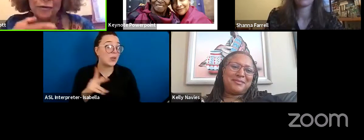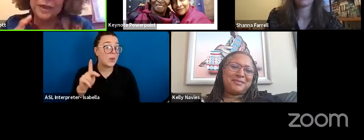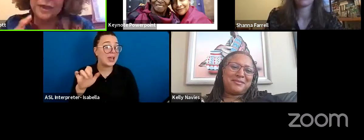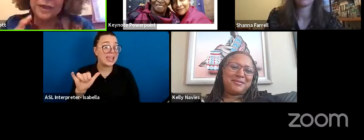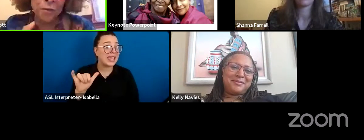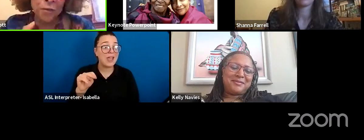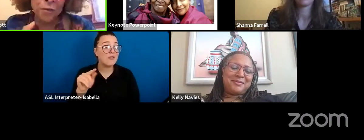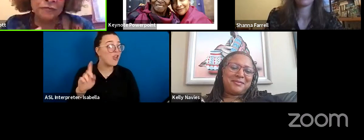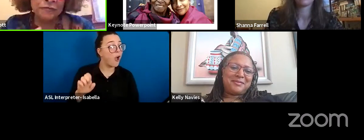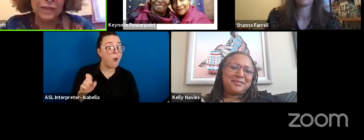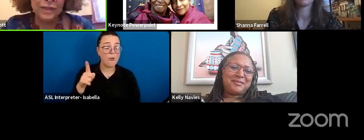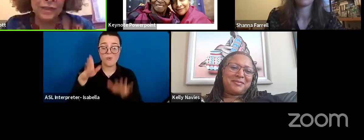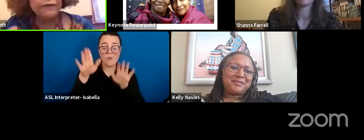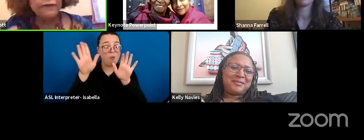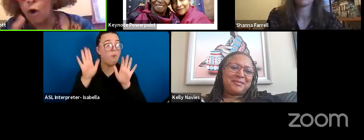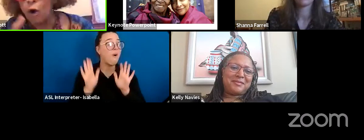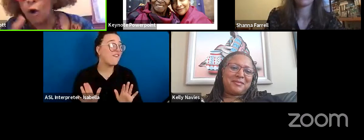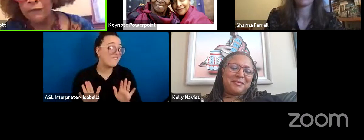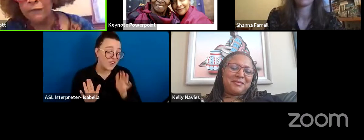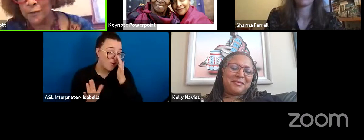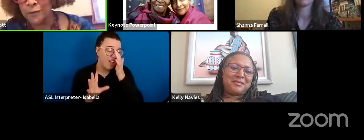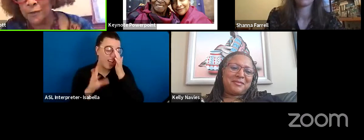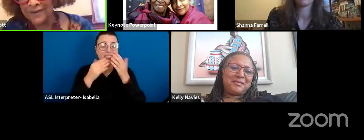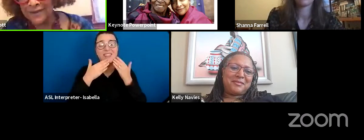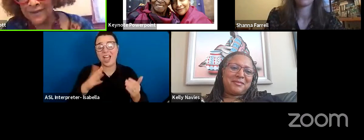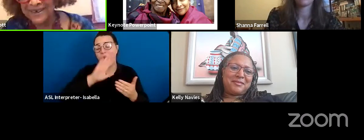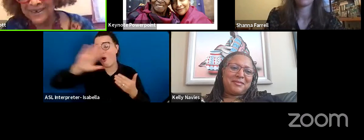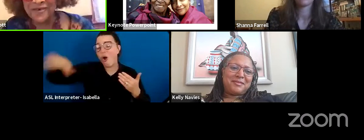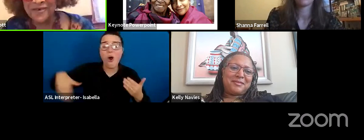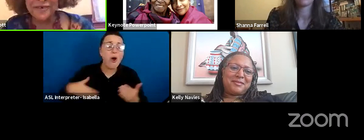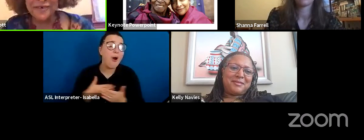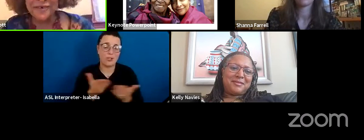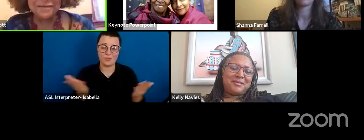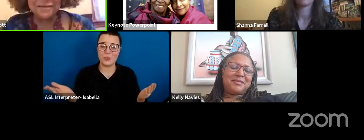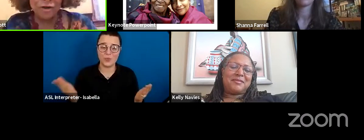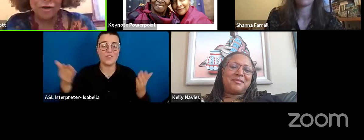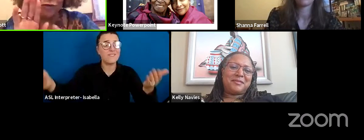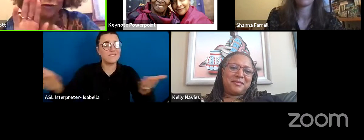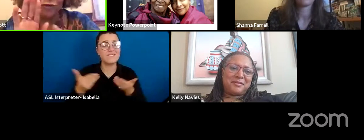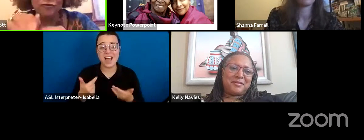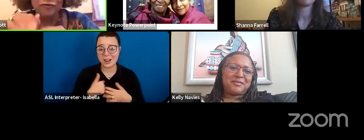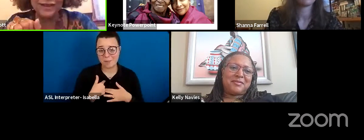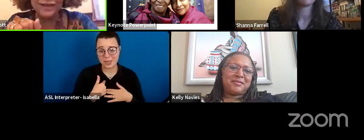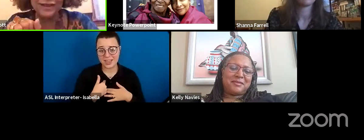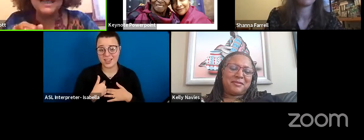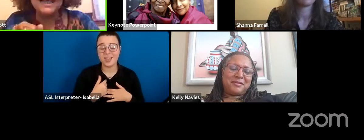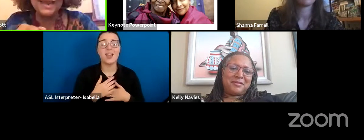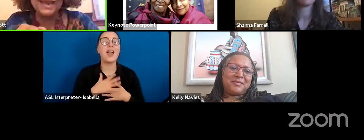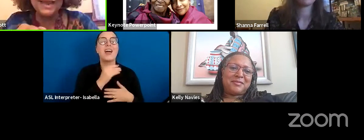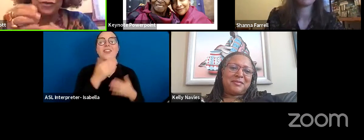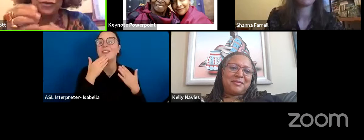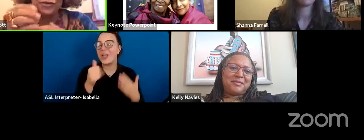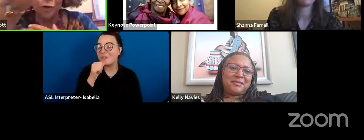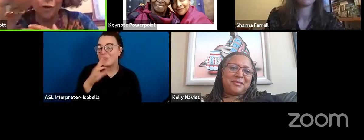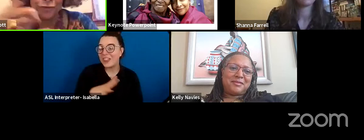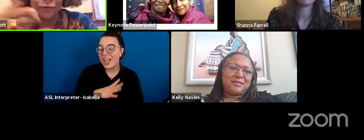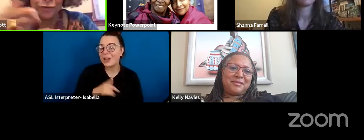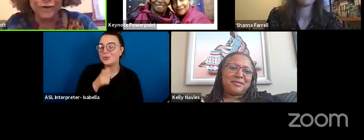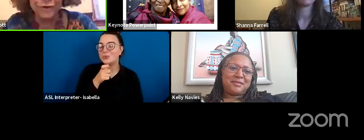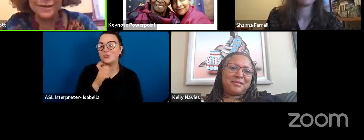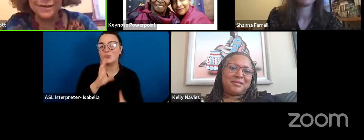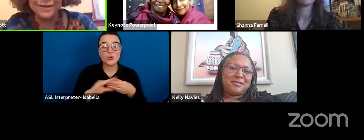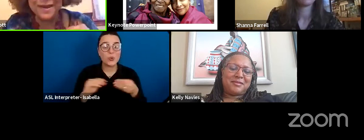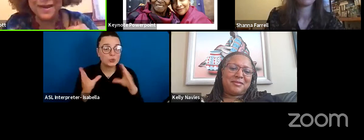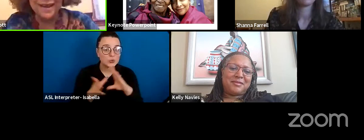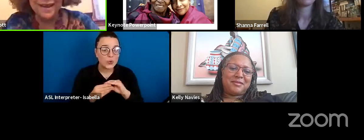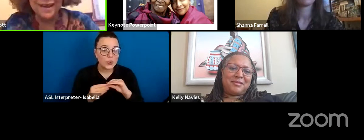for being so wonderful, and for all of you for inviting me, and also for the ladies who told the